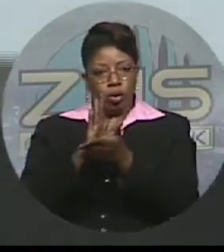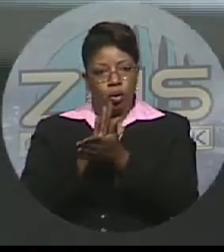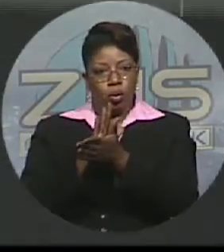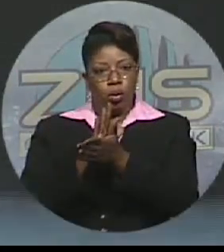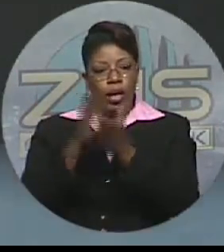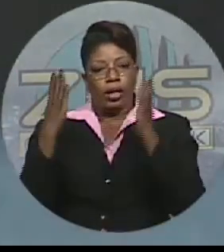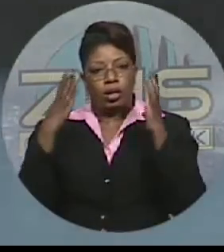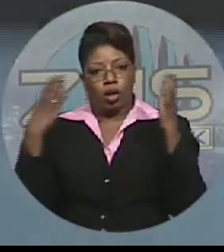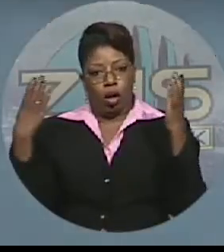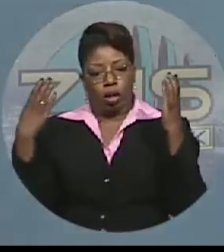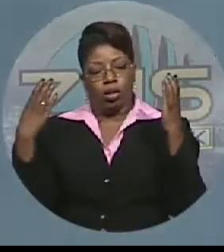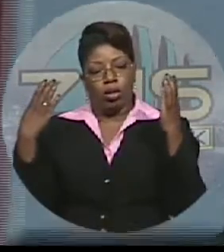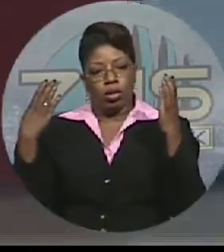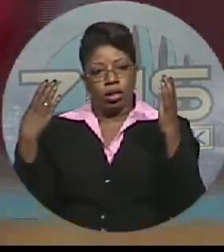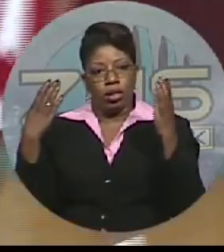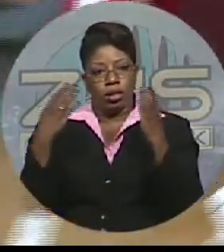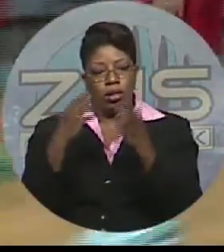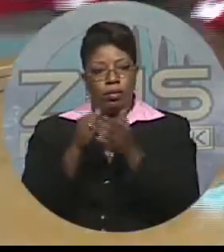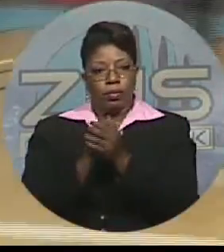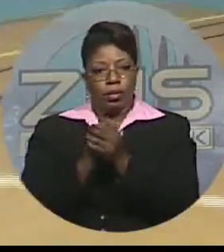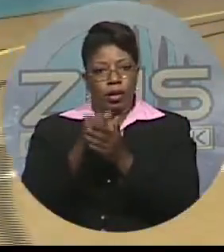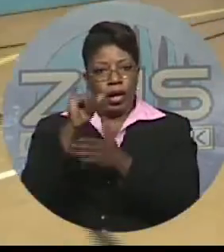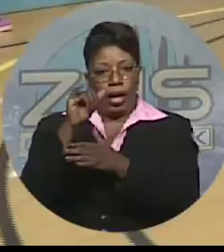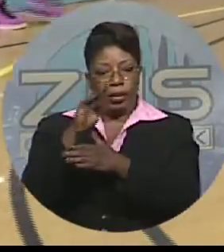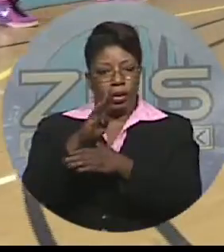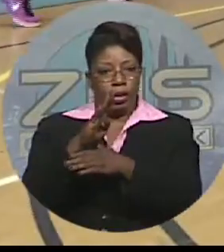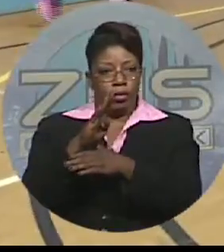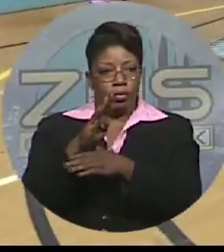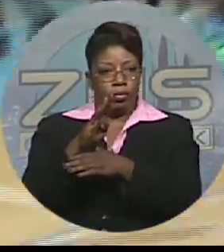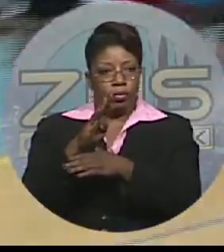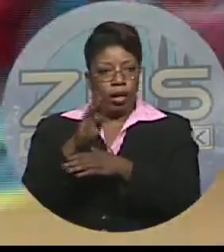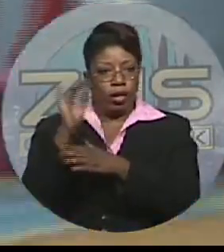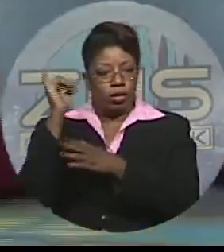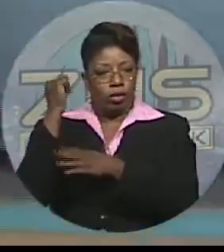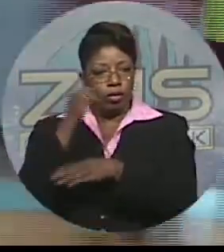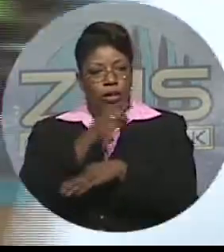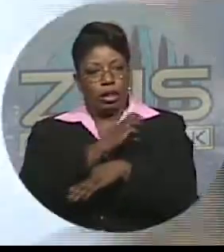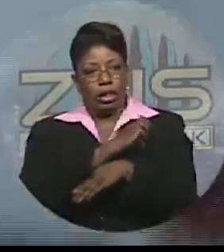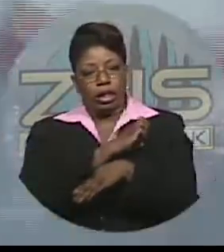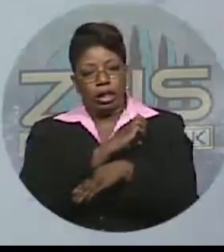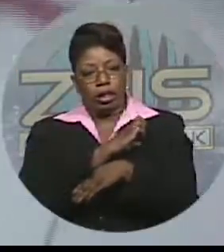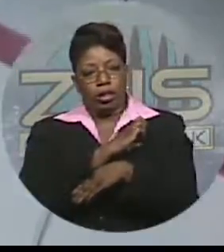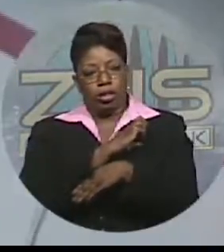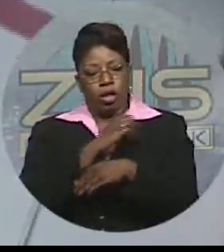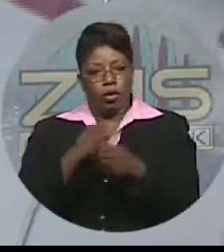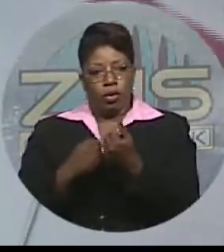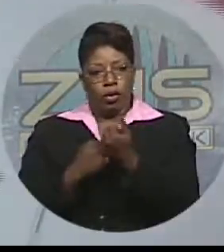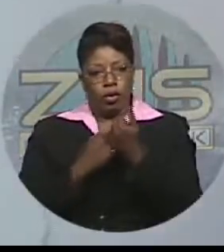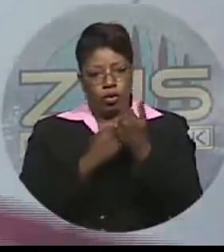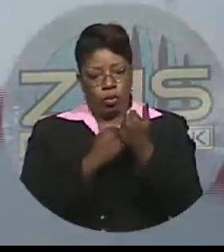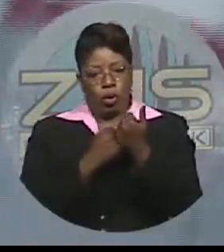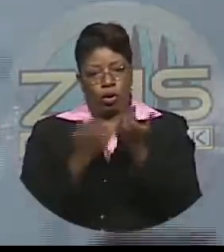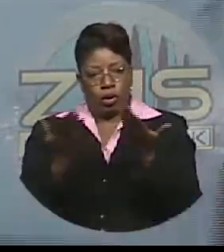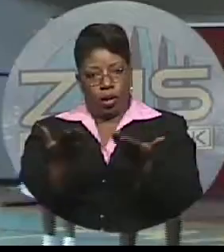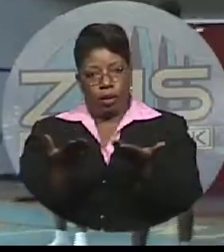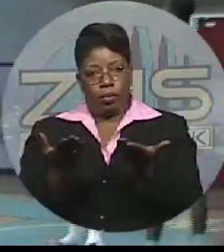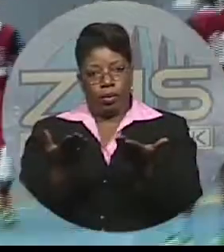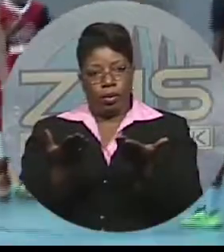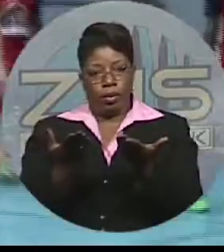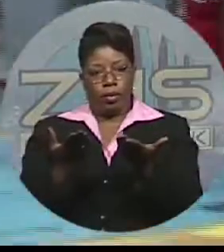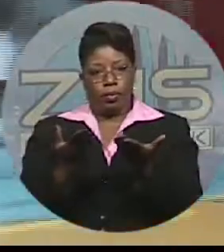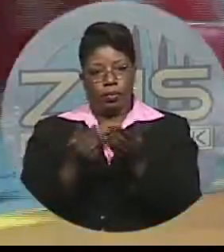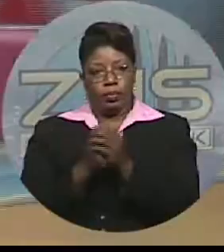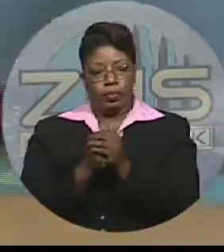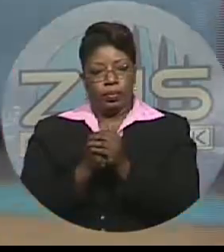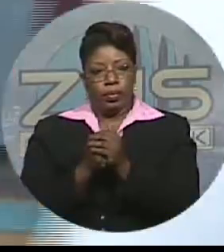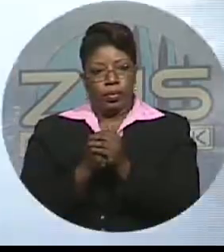from around the U.S. teamed up with IBA founder and instructor Jeff Eakins to help support its branch here in the Bahamas, headed